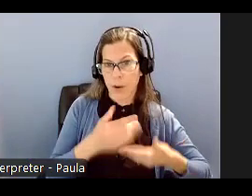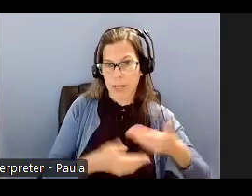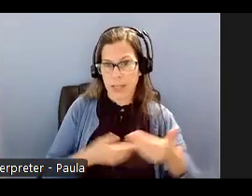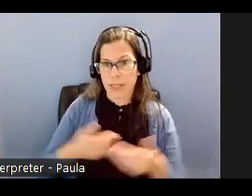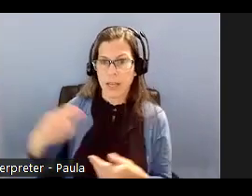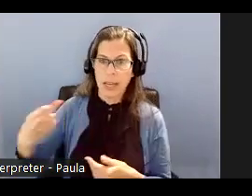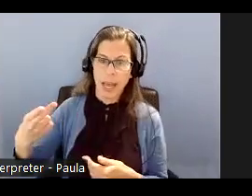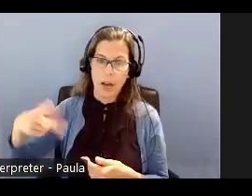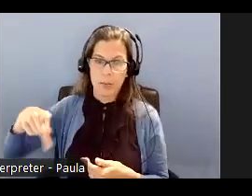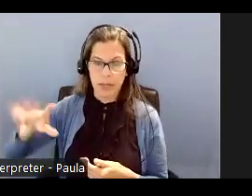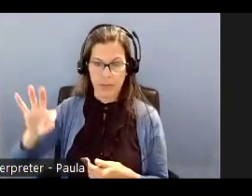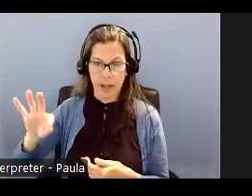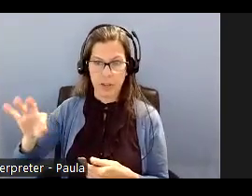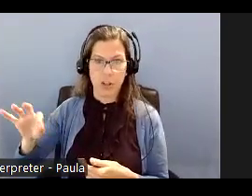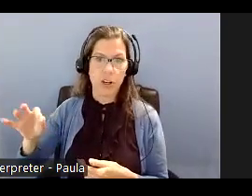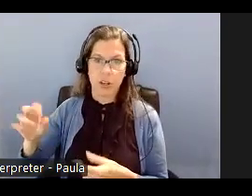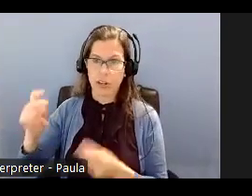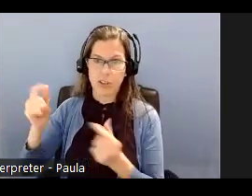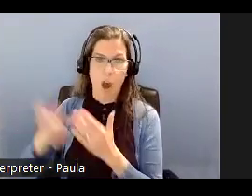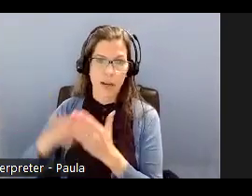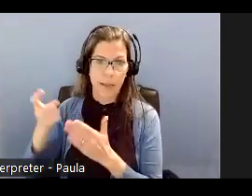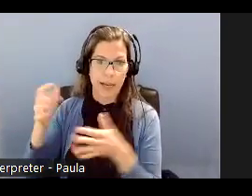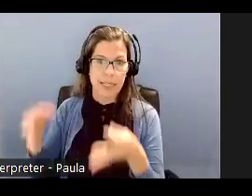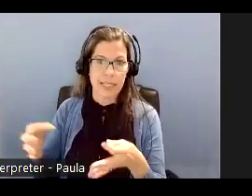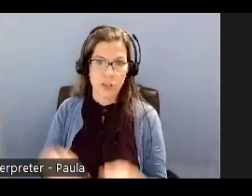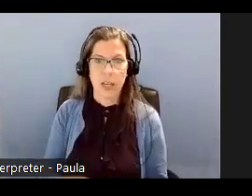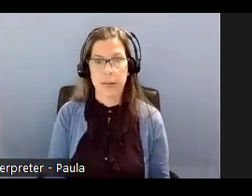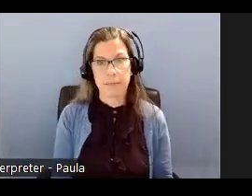Finder, which is a live decision.